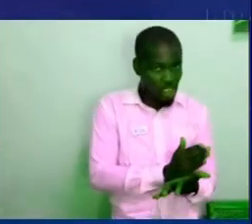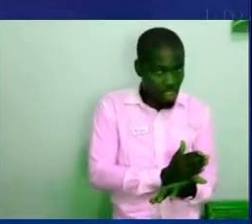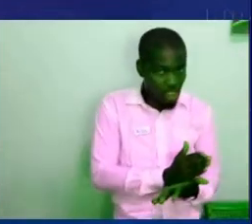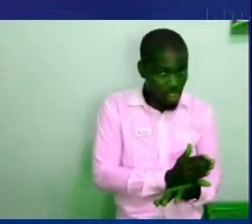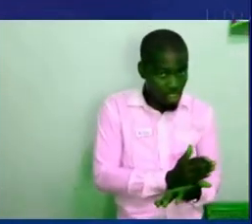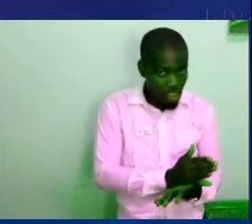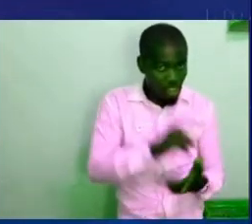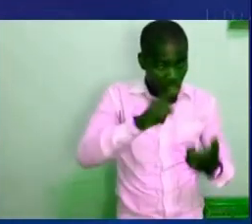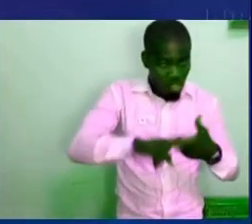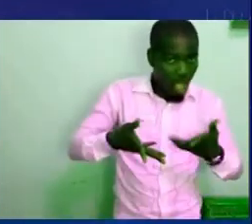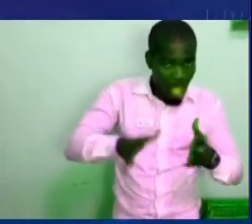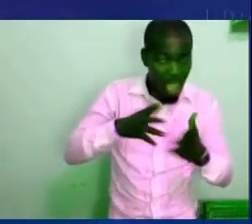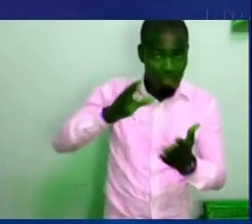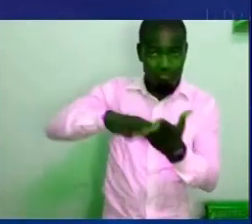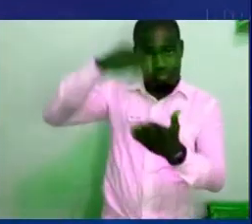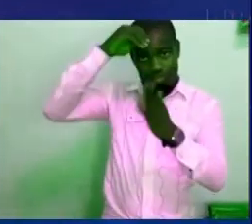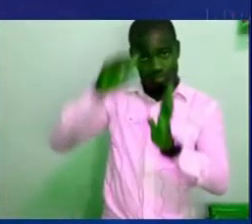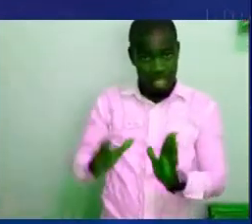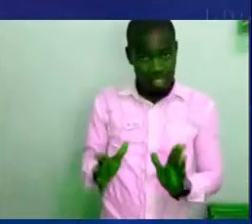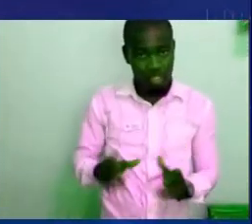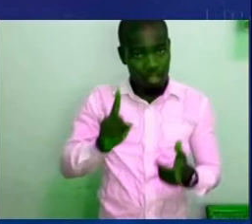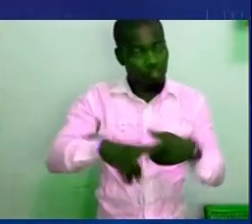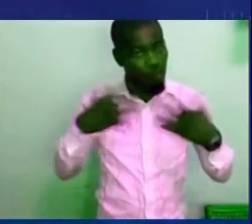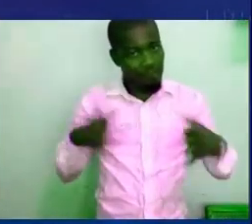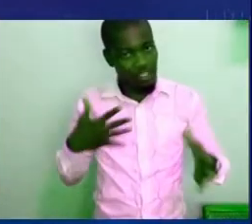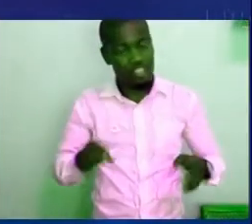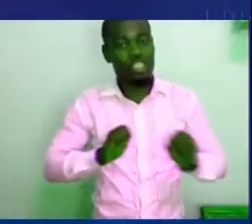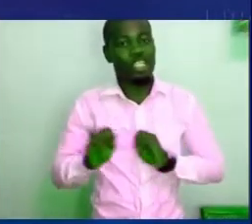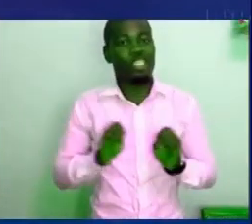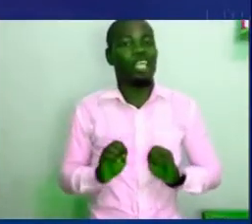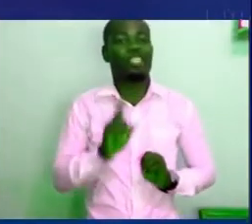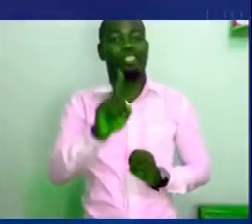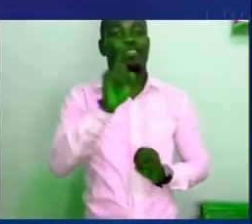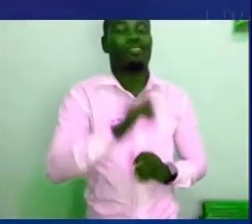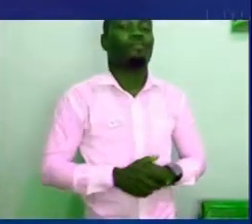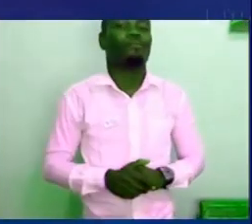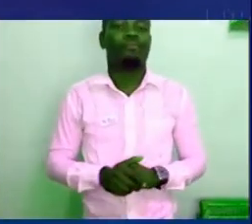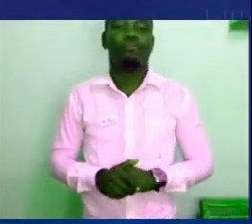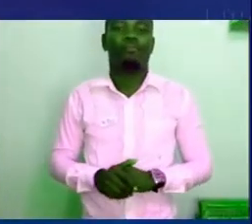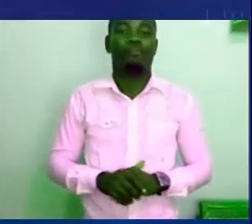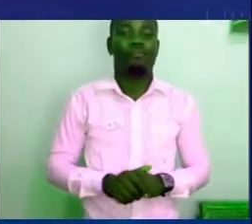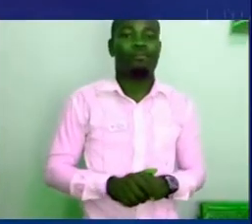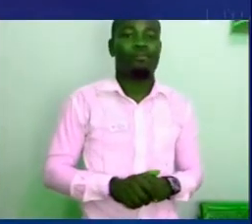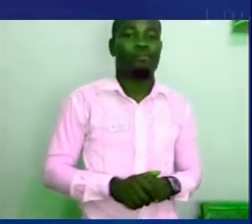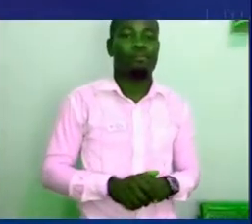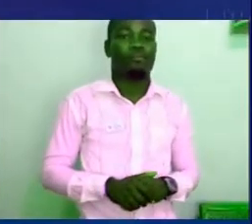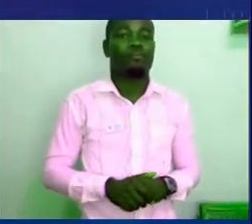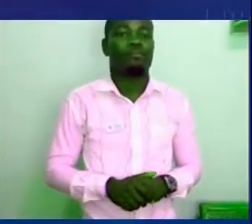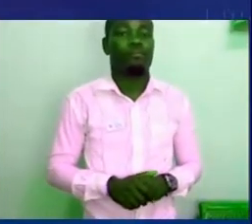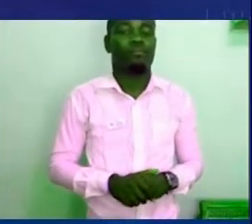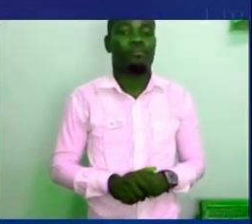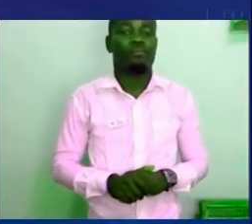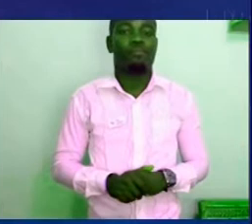The video is going to be paused now to allow students to finish the